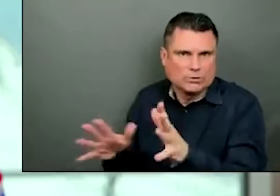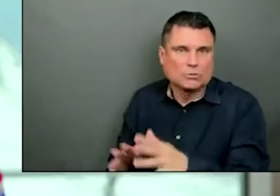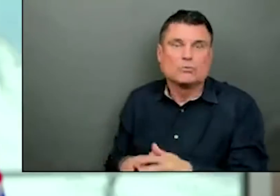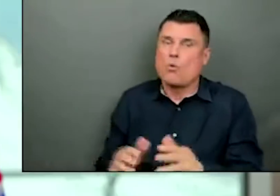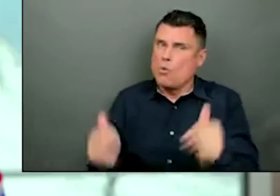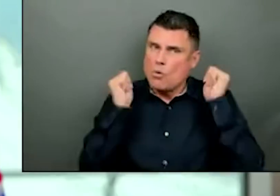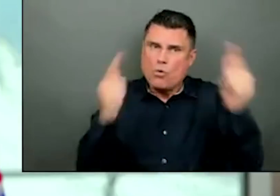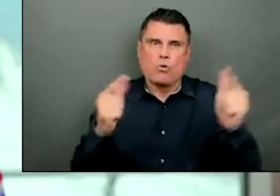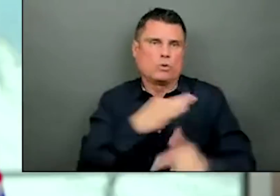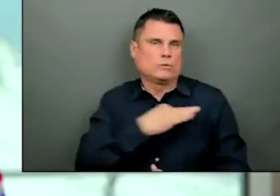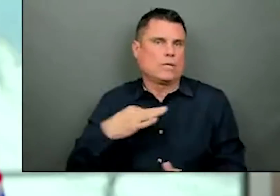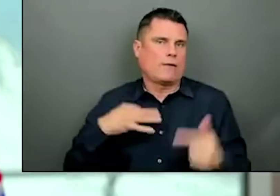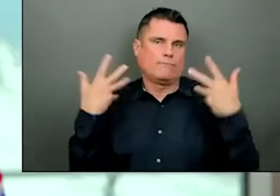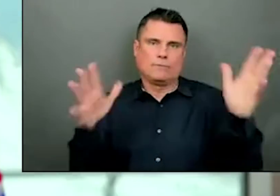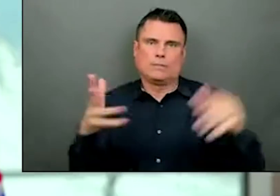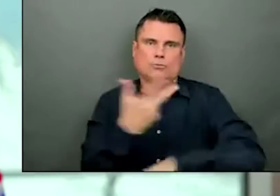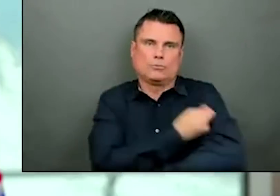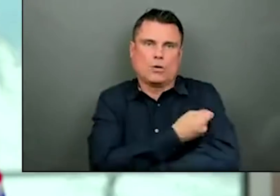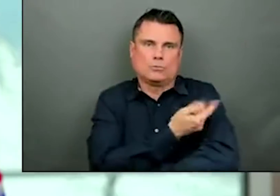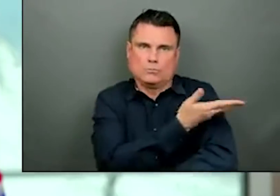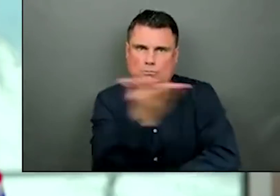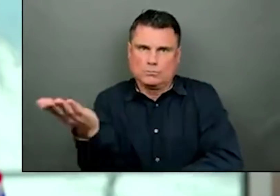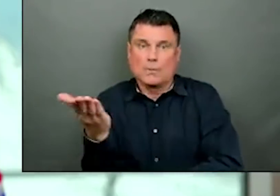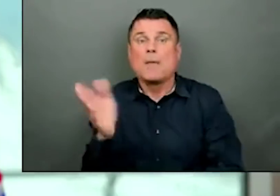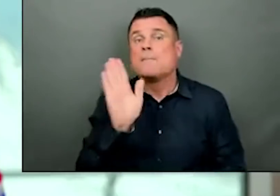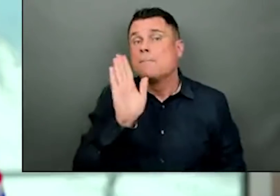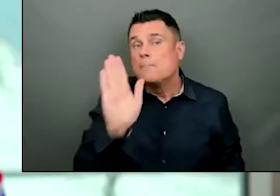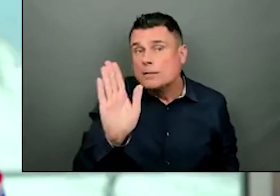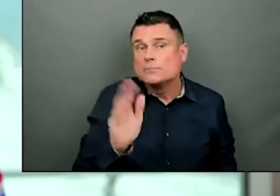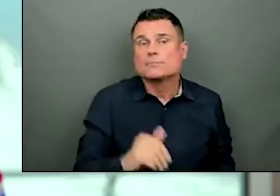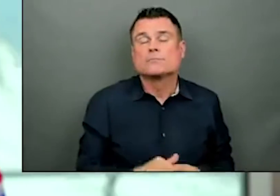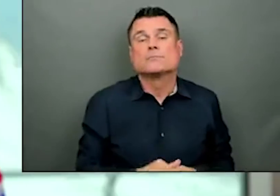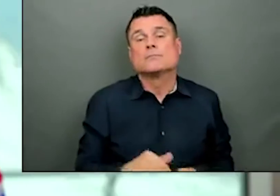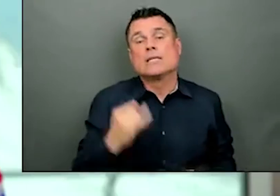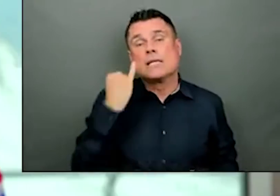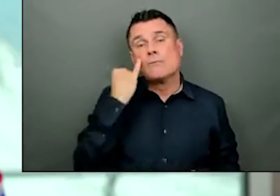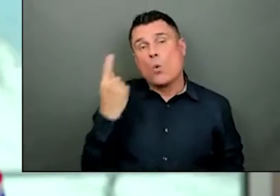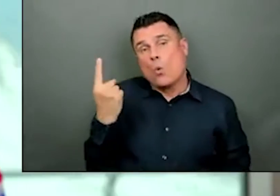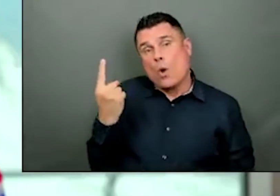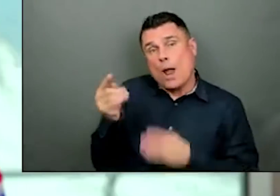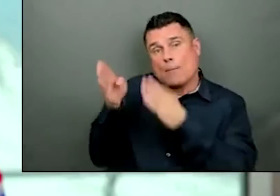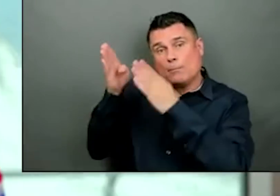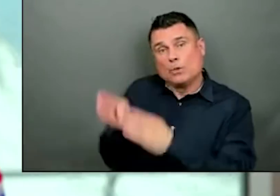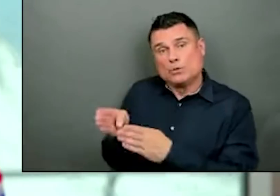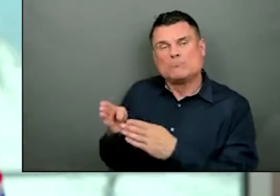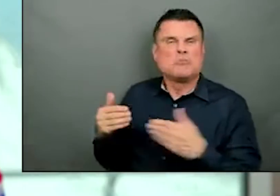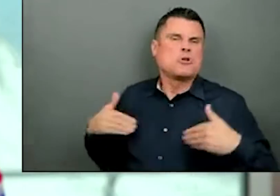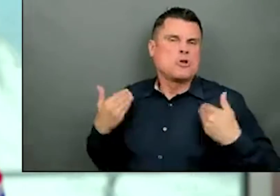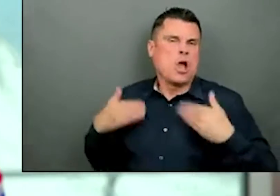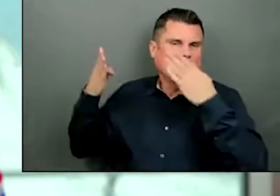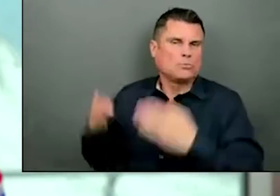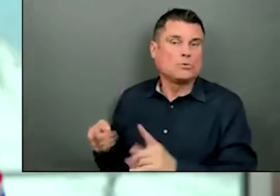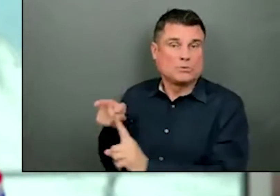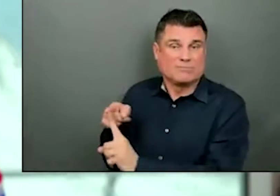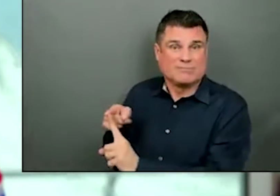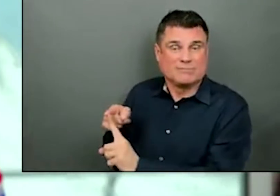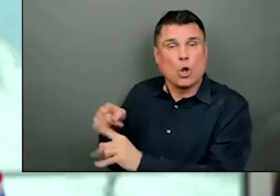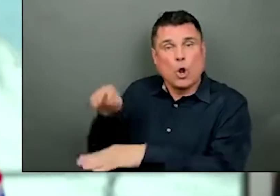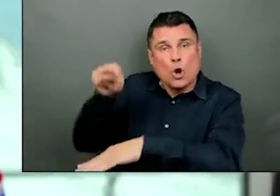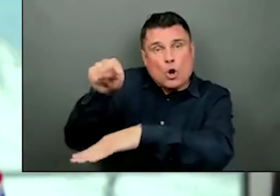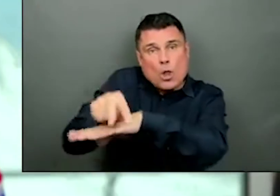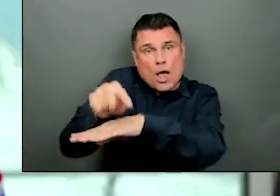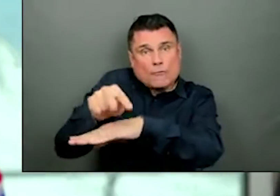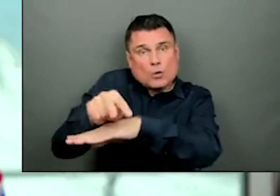are only exposed to them. And that's why it's so important that we continue to protect ourselves directly